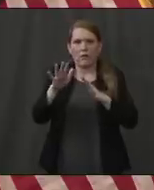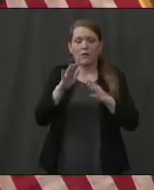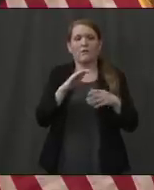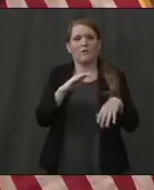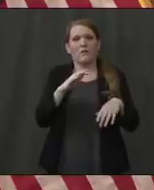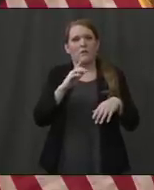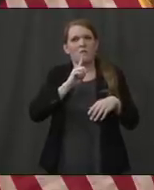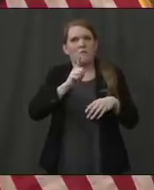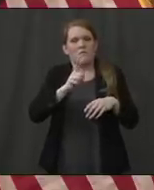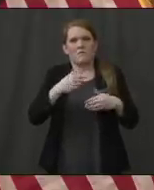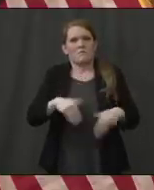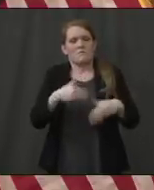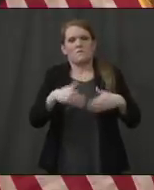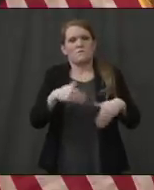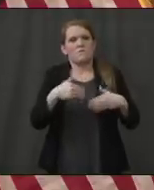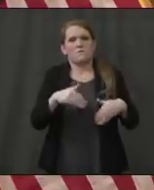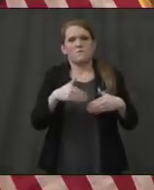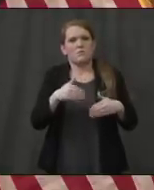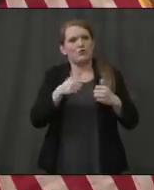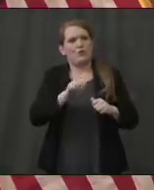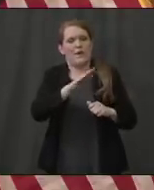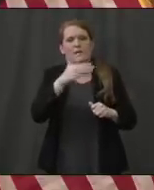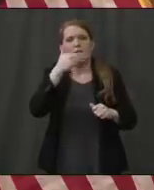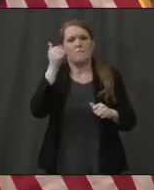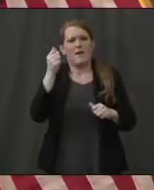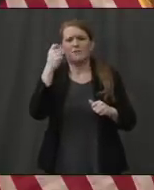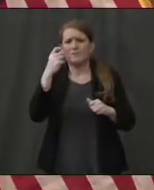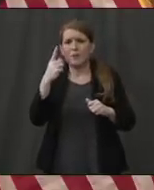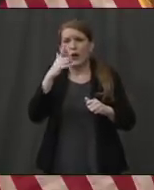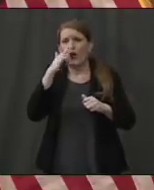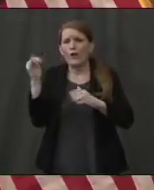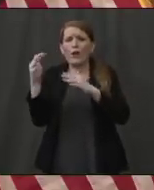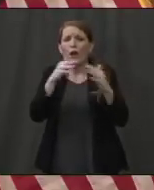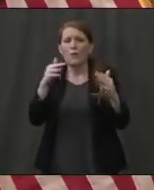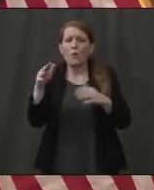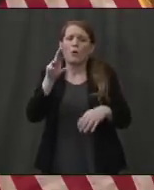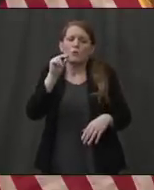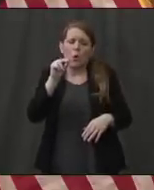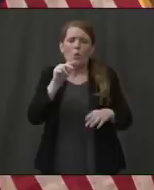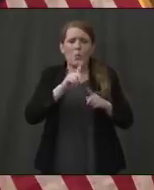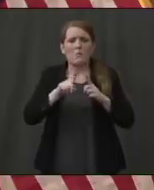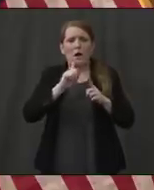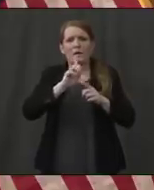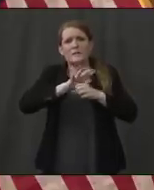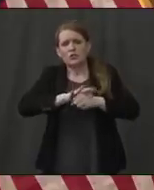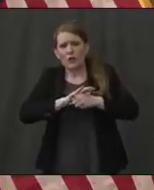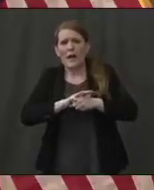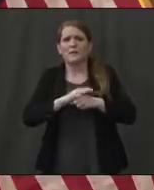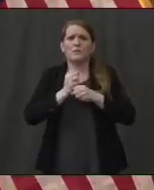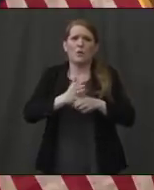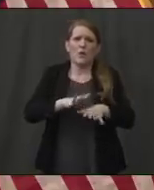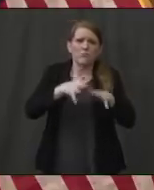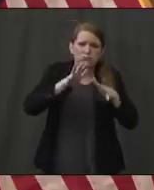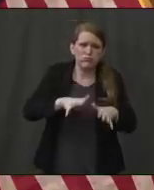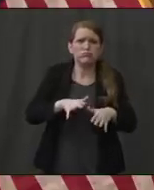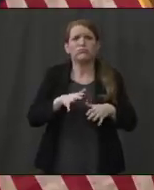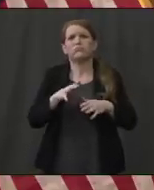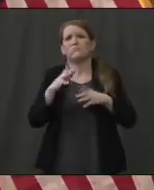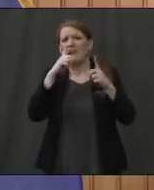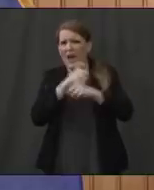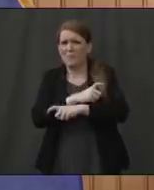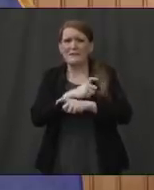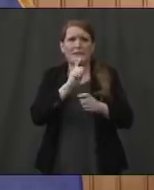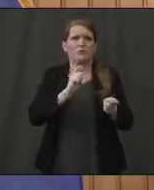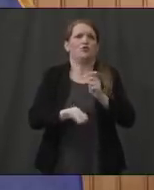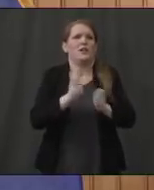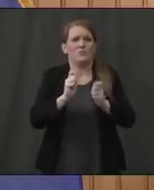war zone, but it is a stressful, complex, ever-changing environment. Governor, two questions here. I want to get your reaction to